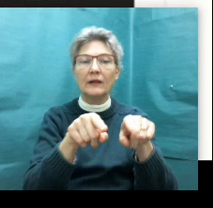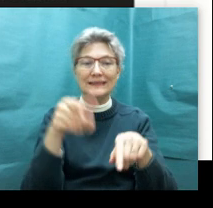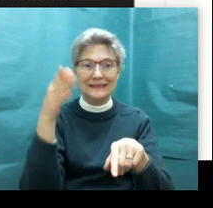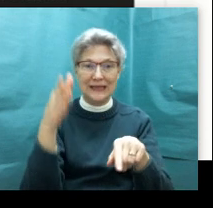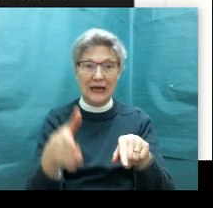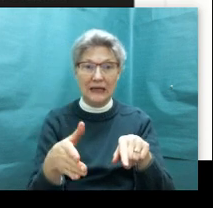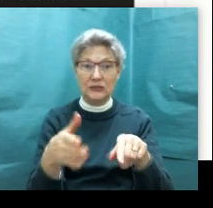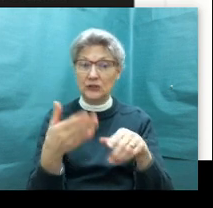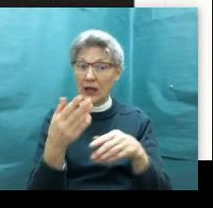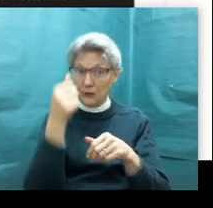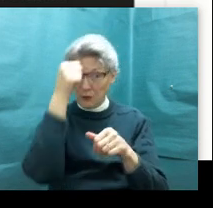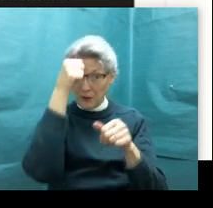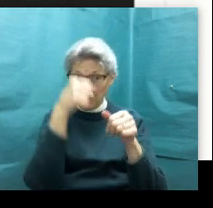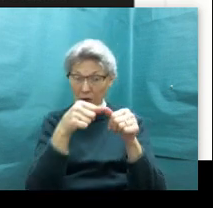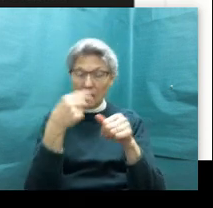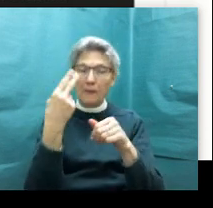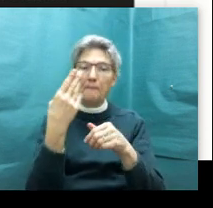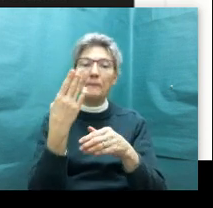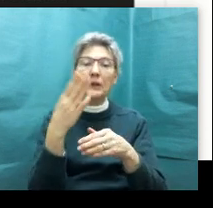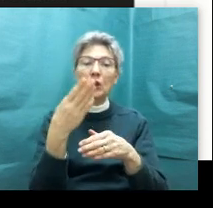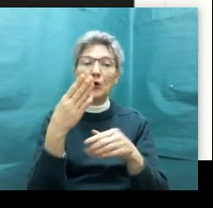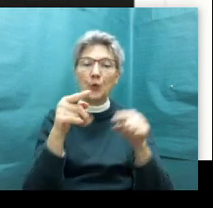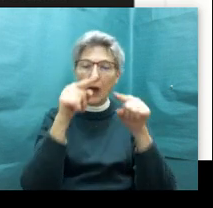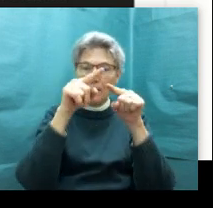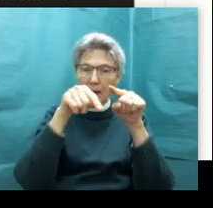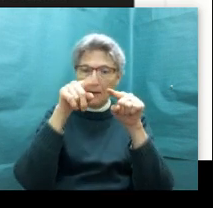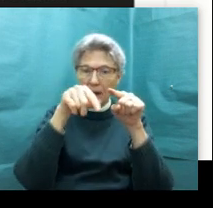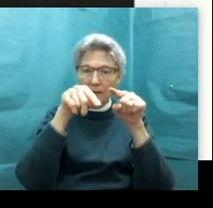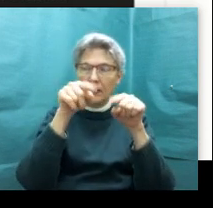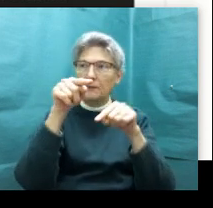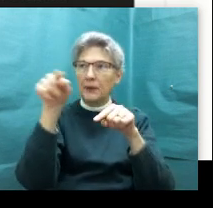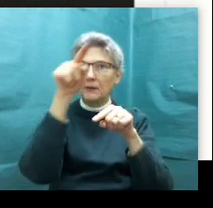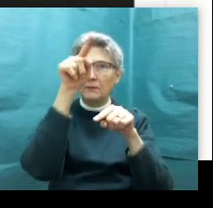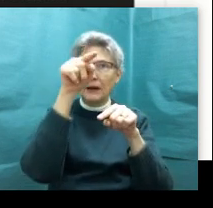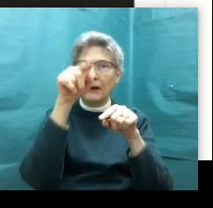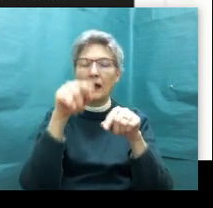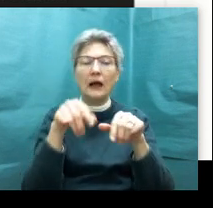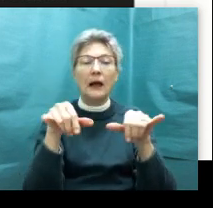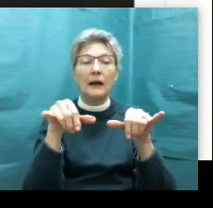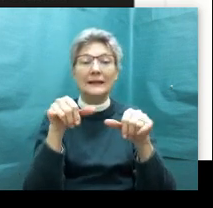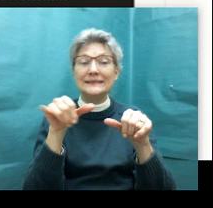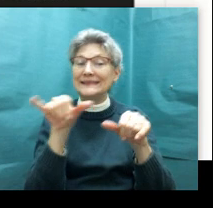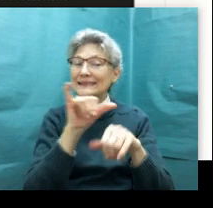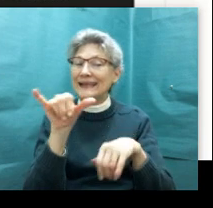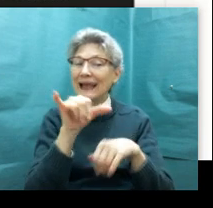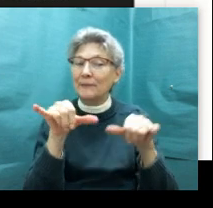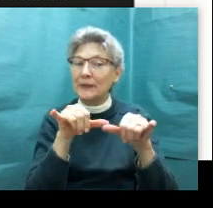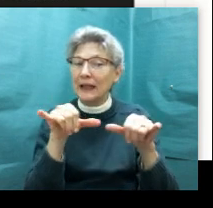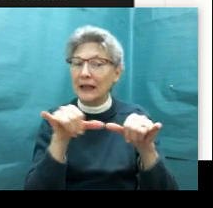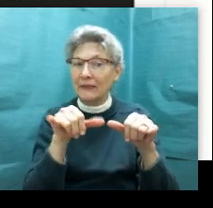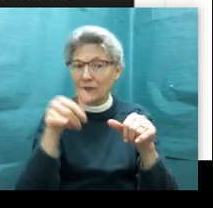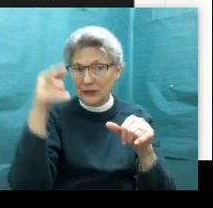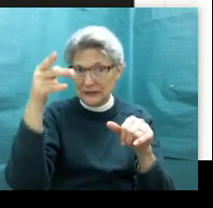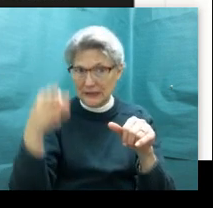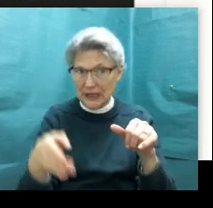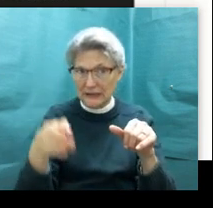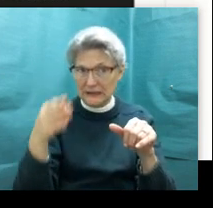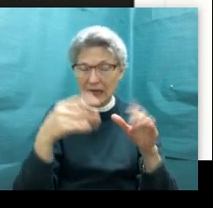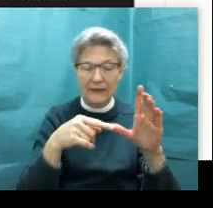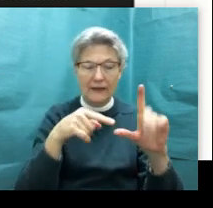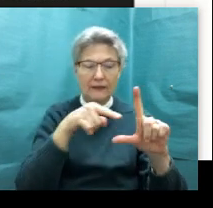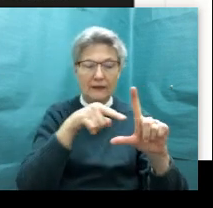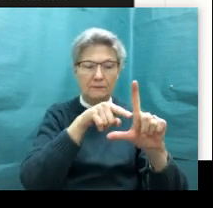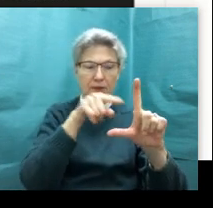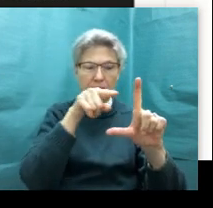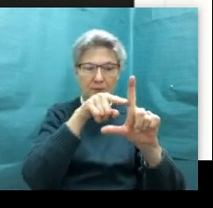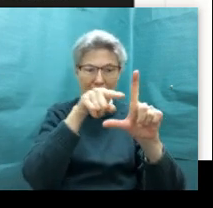tick marks tell us when sides are the same length. And then those blue boxes are the square corners that tell us that it is a right